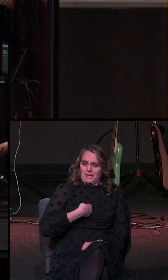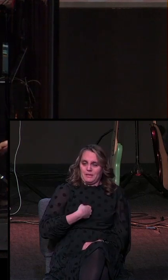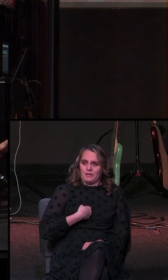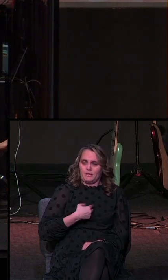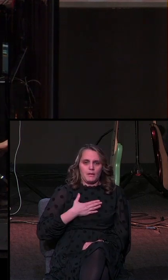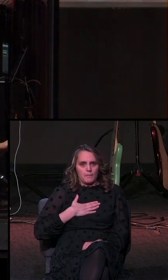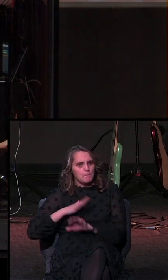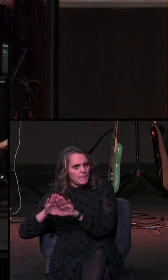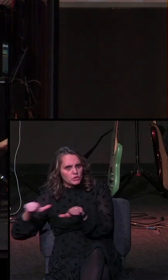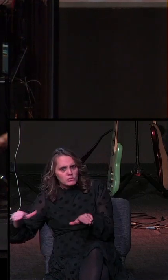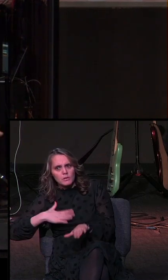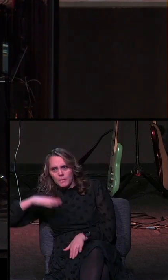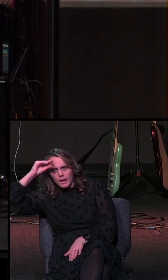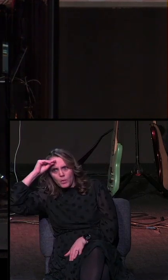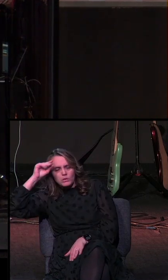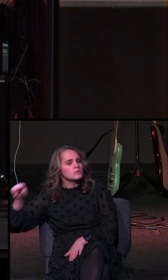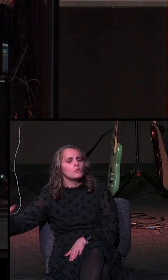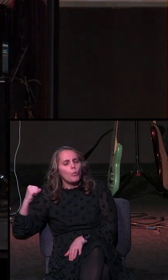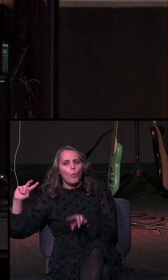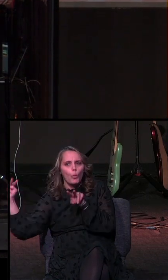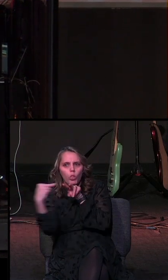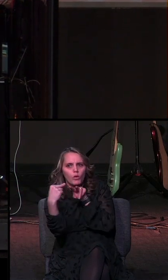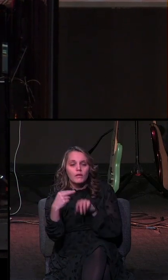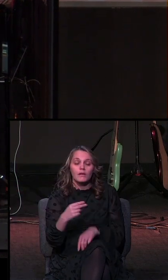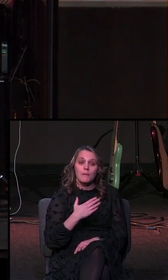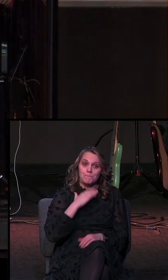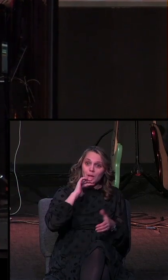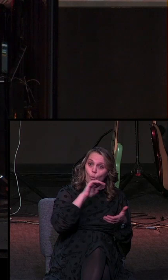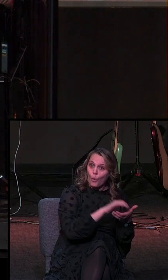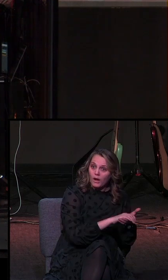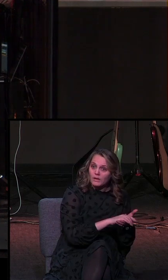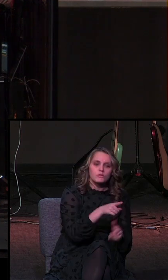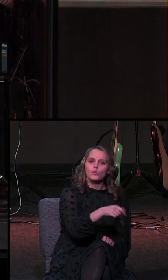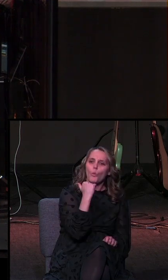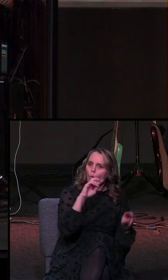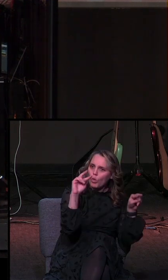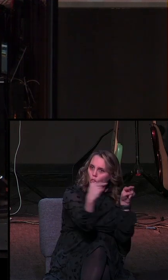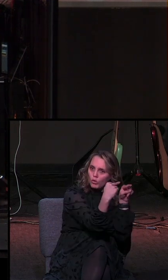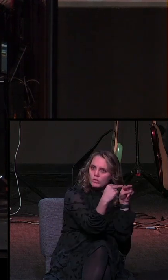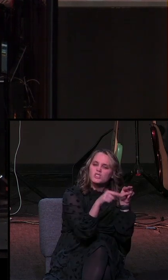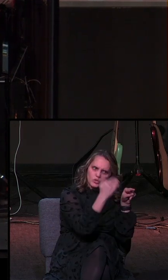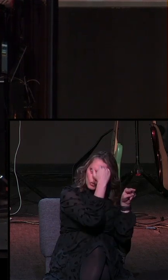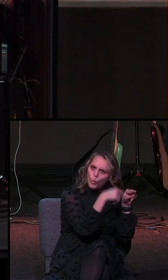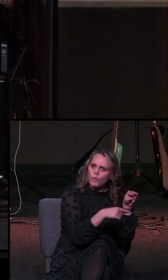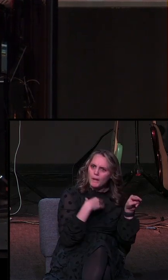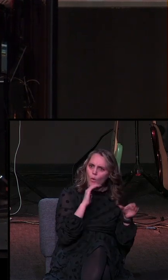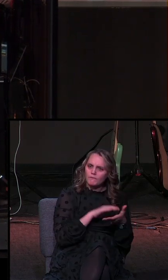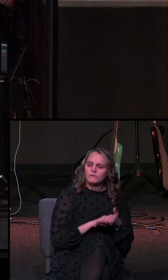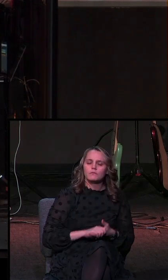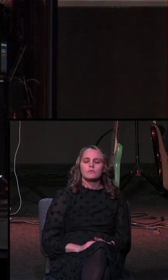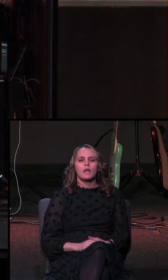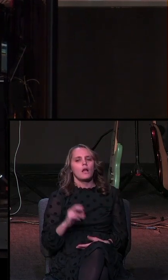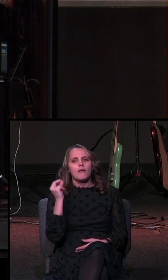My boys, he won't look them in the eye. He won't even look Carrie in the eye, the person that he actually knew and had a relationship with.